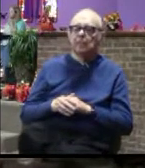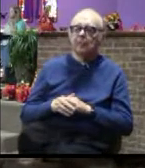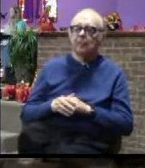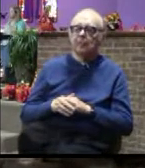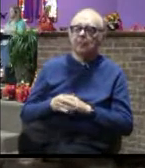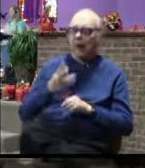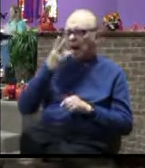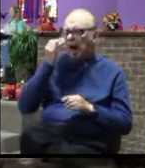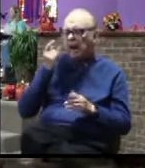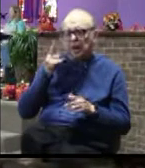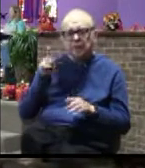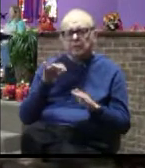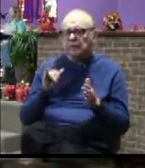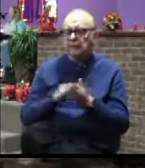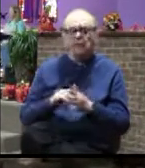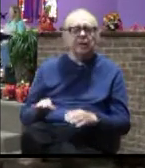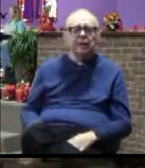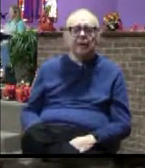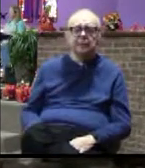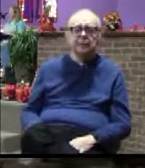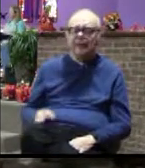oh I can't believe you did that